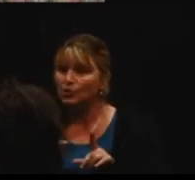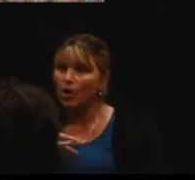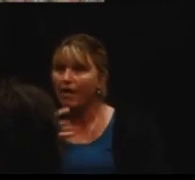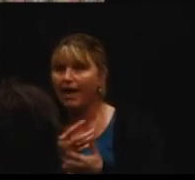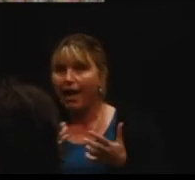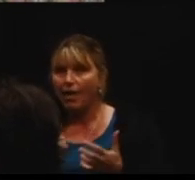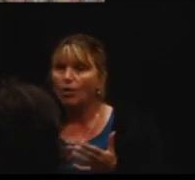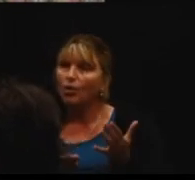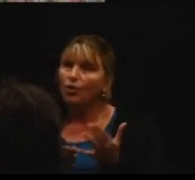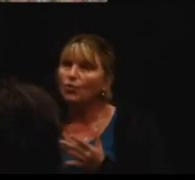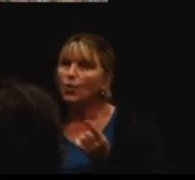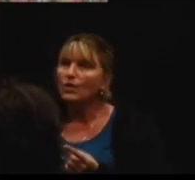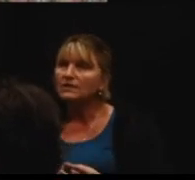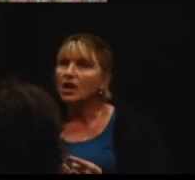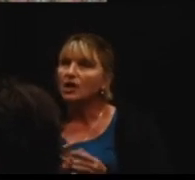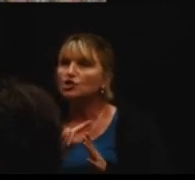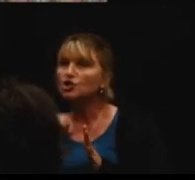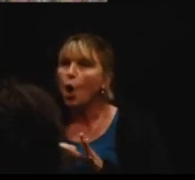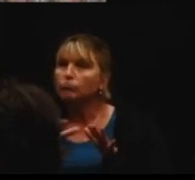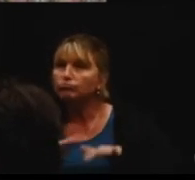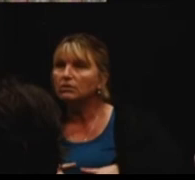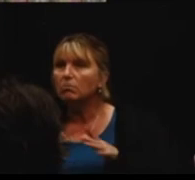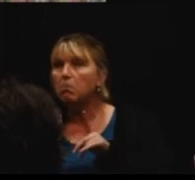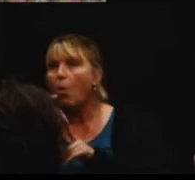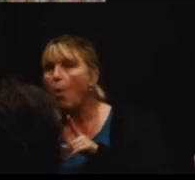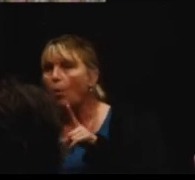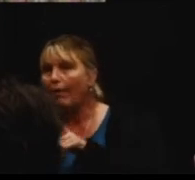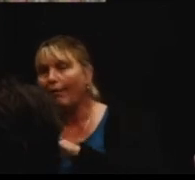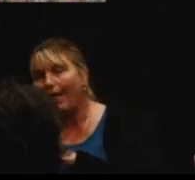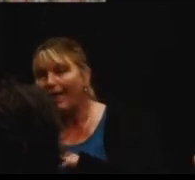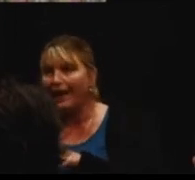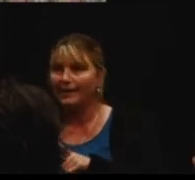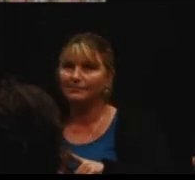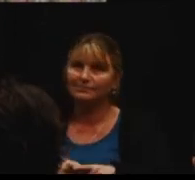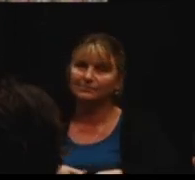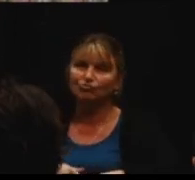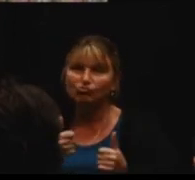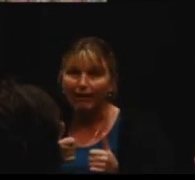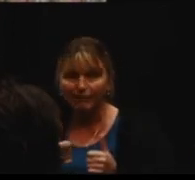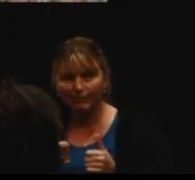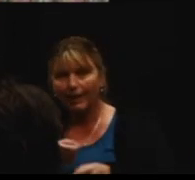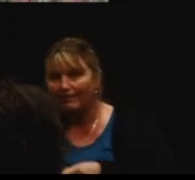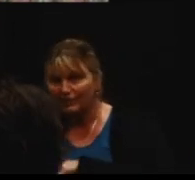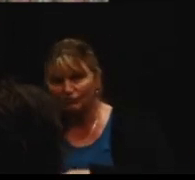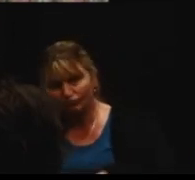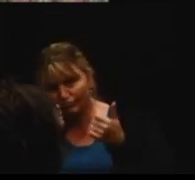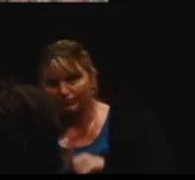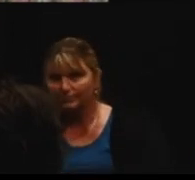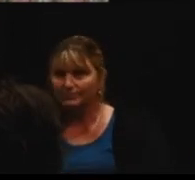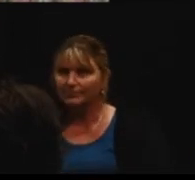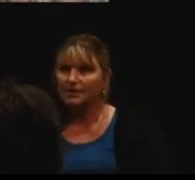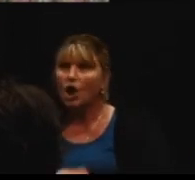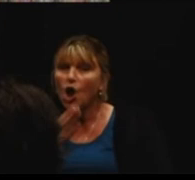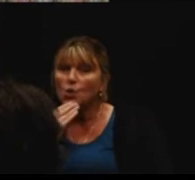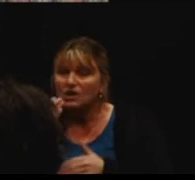lot of the stuff that made people like John Britton, Paul Callaghan, Bill Hamilton great, innovation, roll up your sleeves, harnessing the close